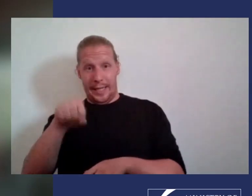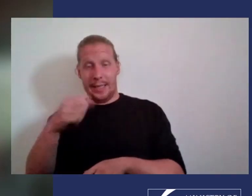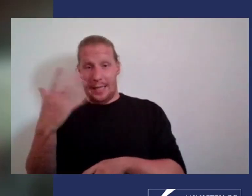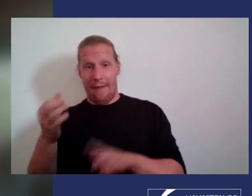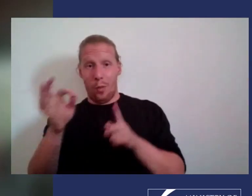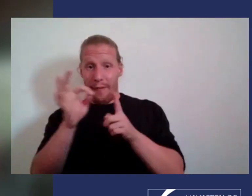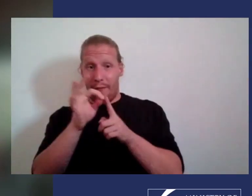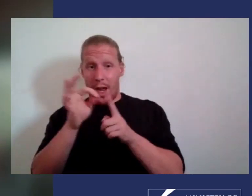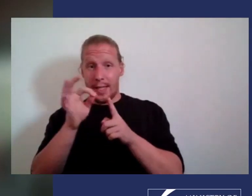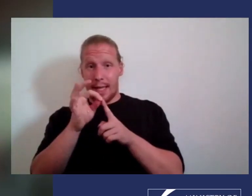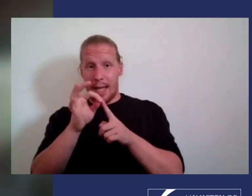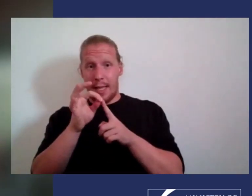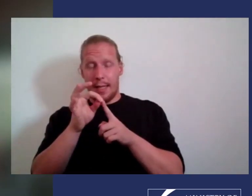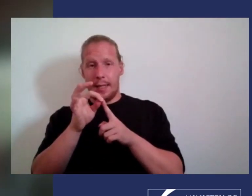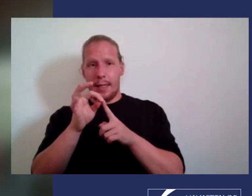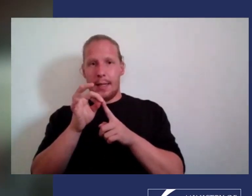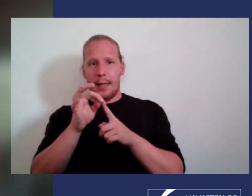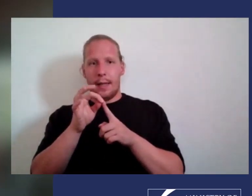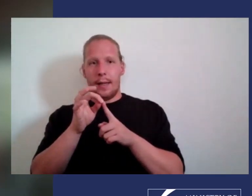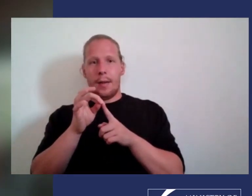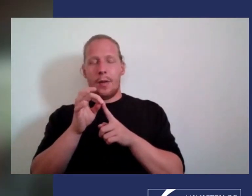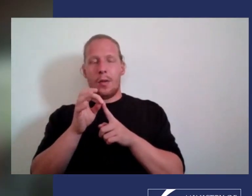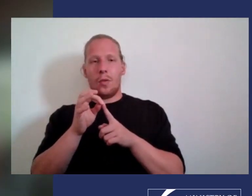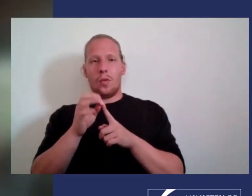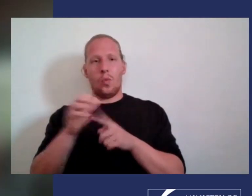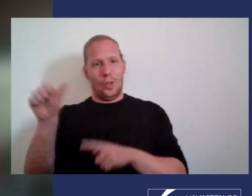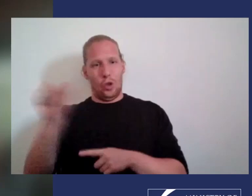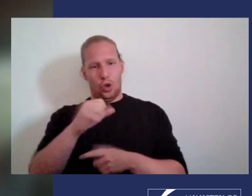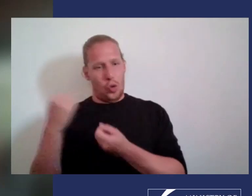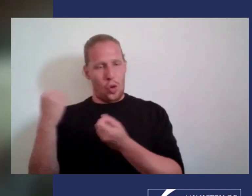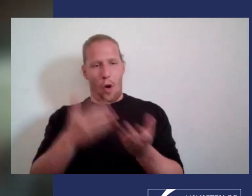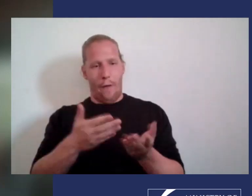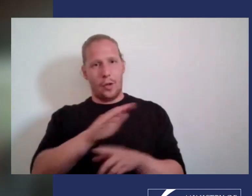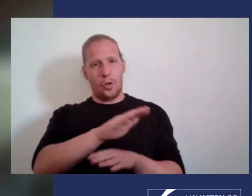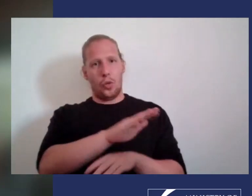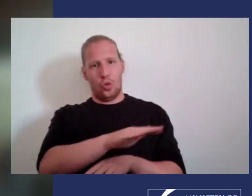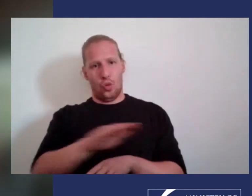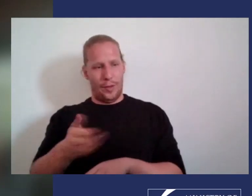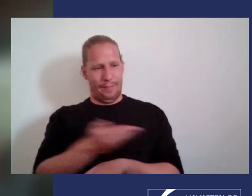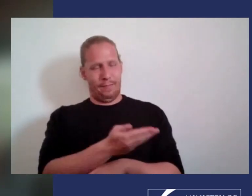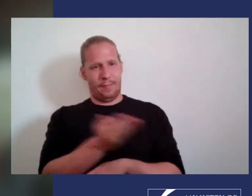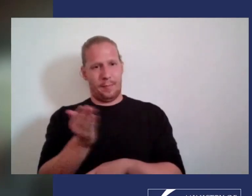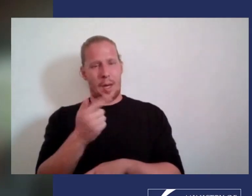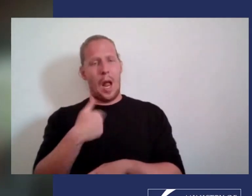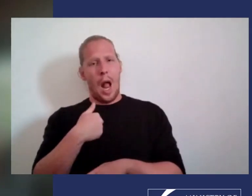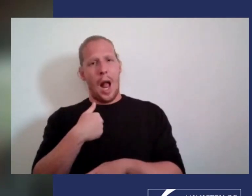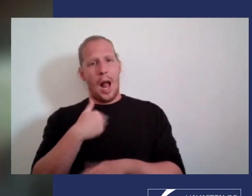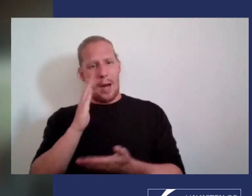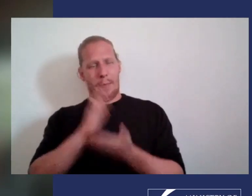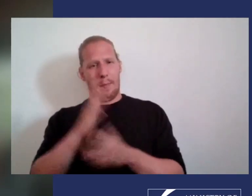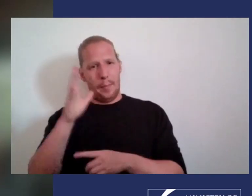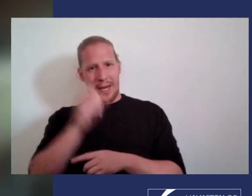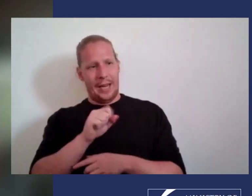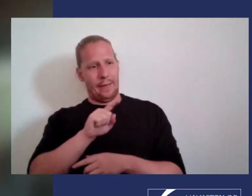Pfizer pediatric vaccination, then it's something that we should offer our children. I firmly believe that children have the right to